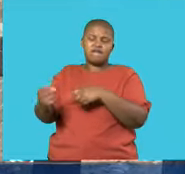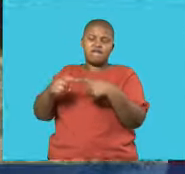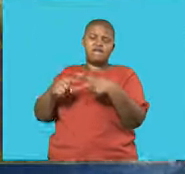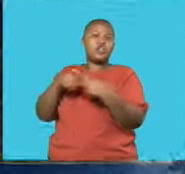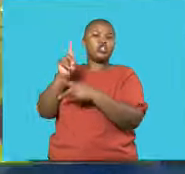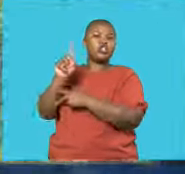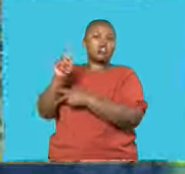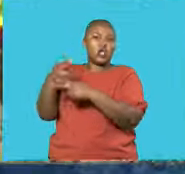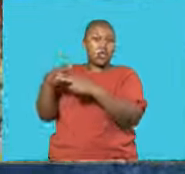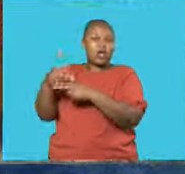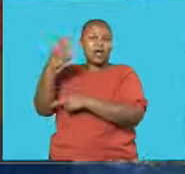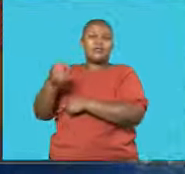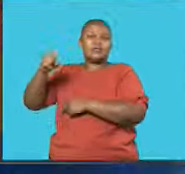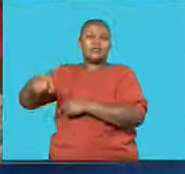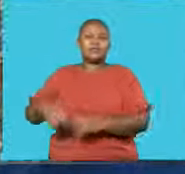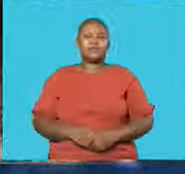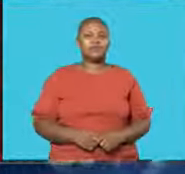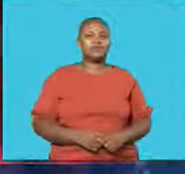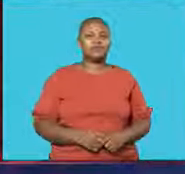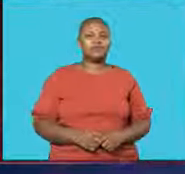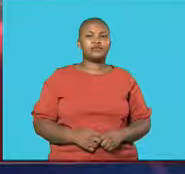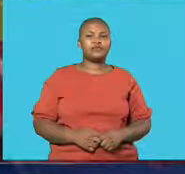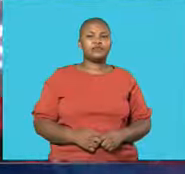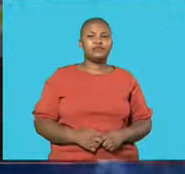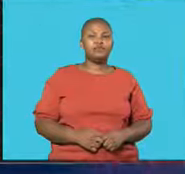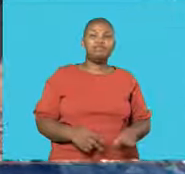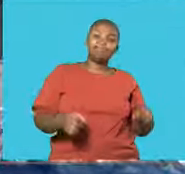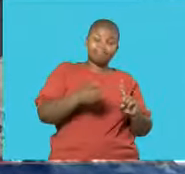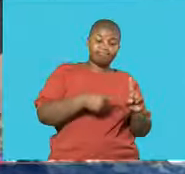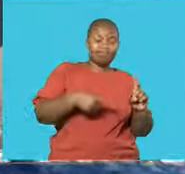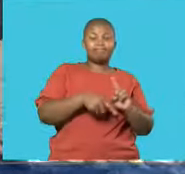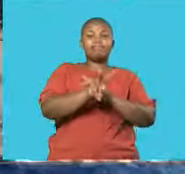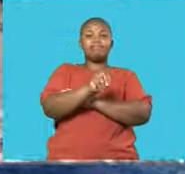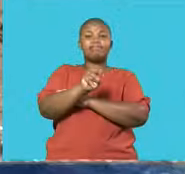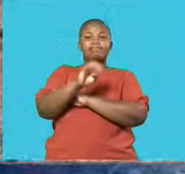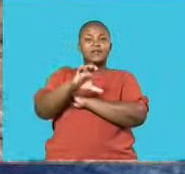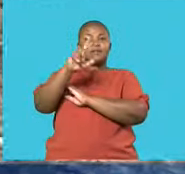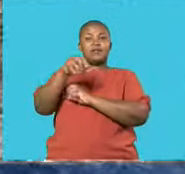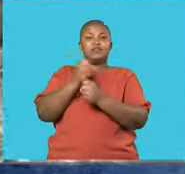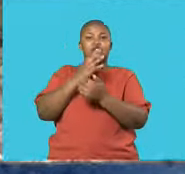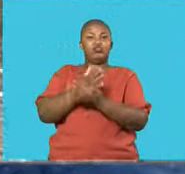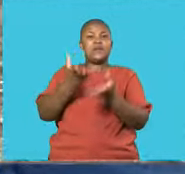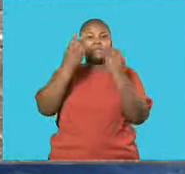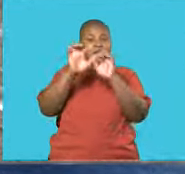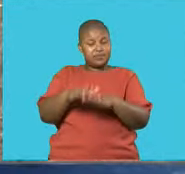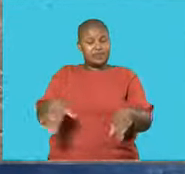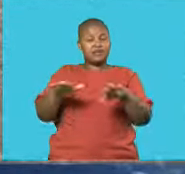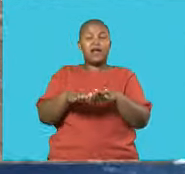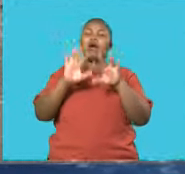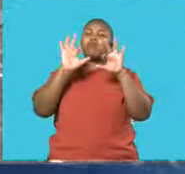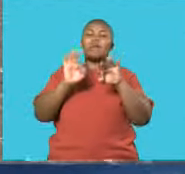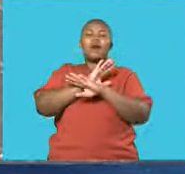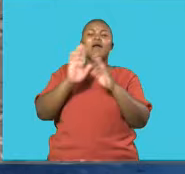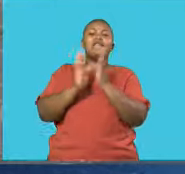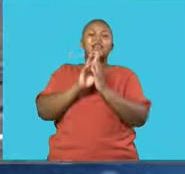the sanitation. Uthwa kuhlabele phambili ukuthi abantu kumele betholelwe indawo ngalekho ukuthi kubheke ubuze babo nokuthi betholelwe indawo